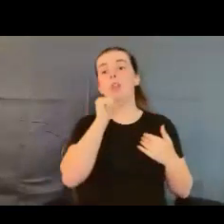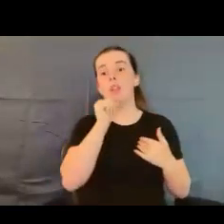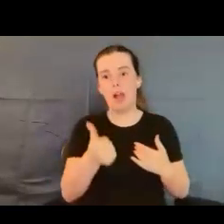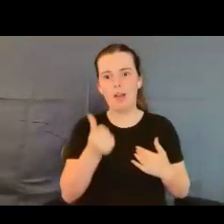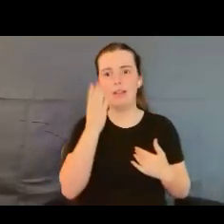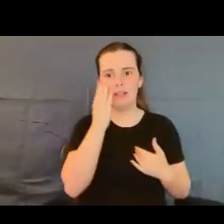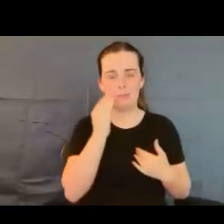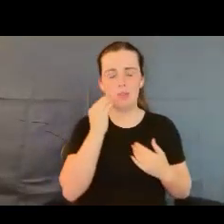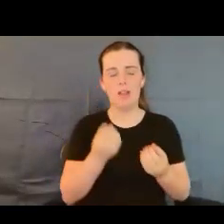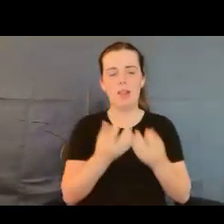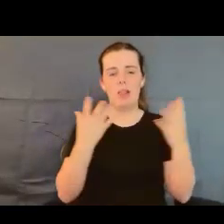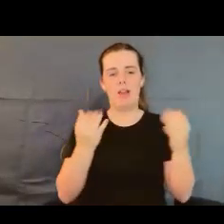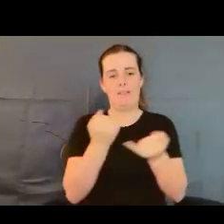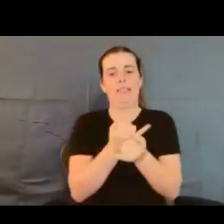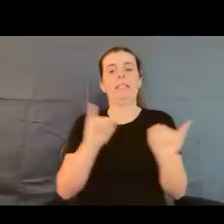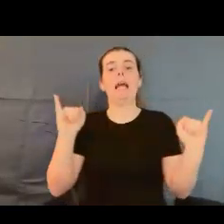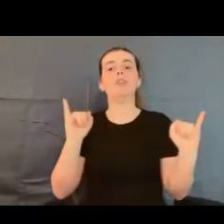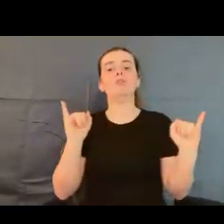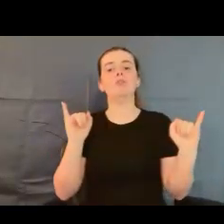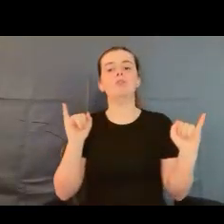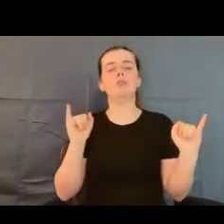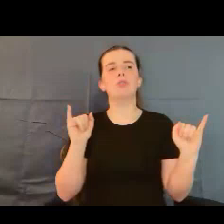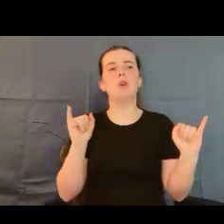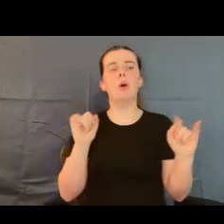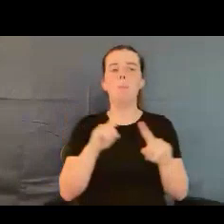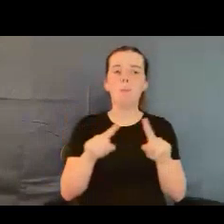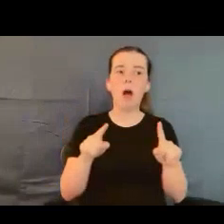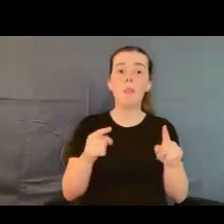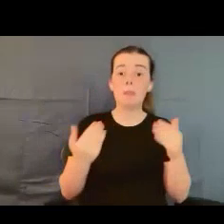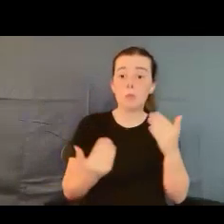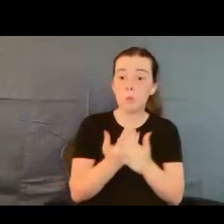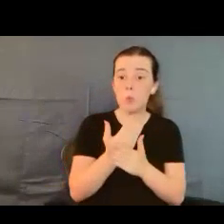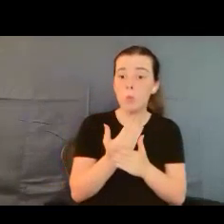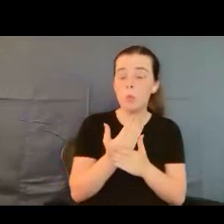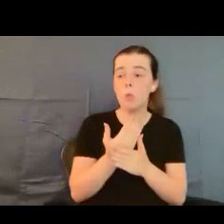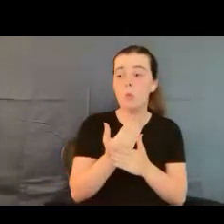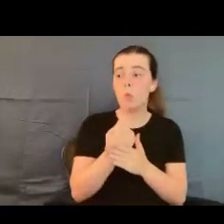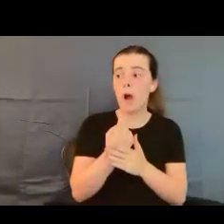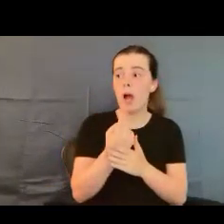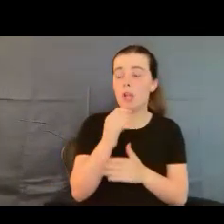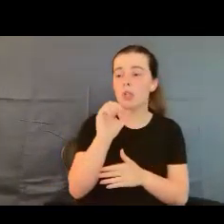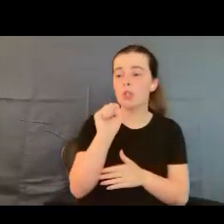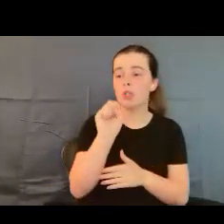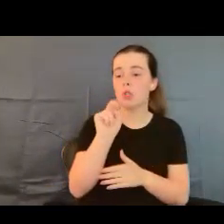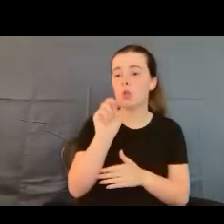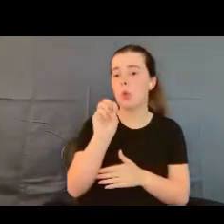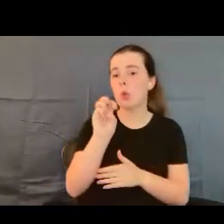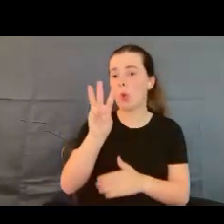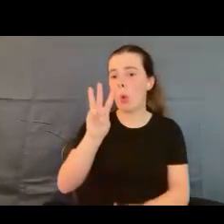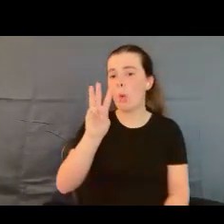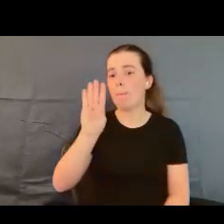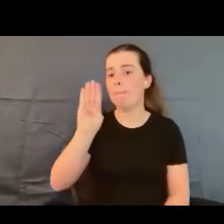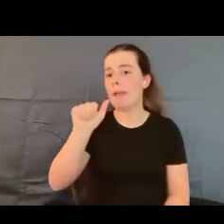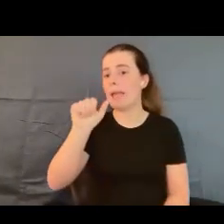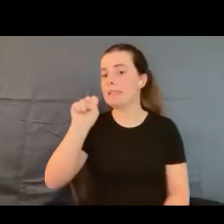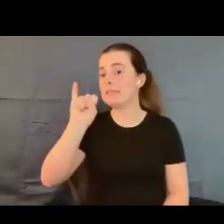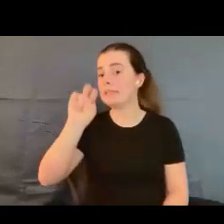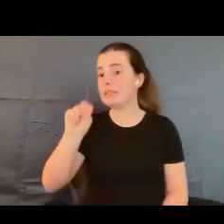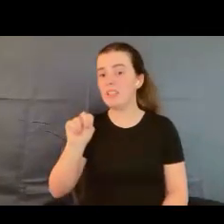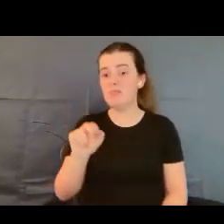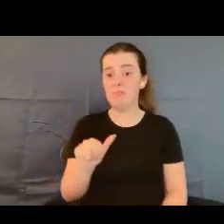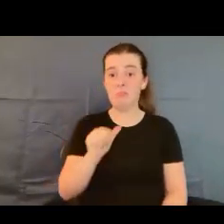Locally, there's a new one at Snow Basin that I haven't done because it's brand new, but I'm pretty excited about it. So that's pretty